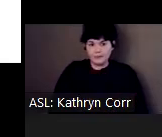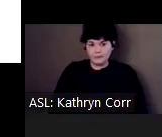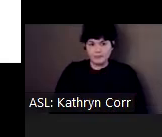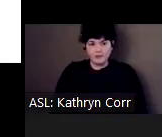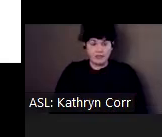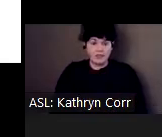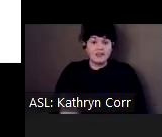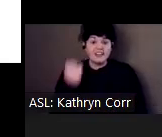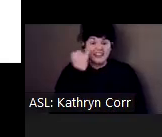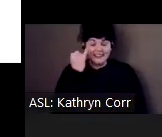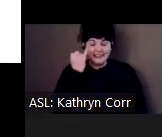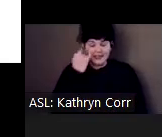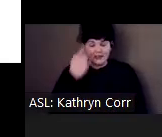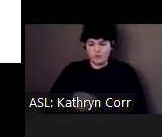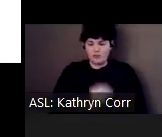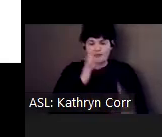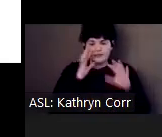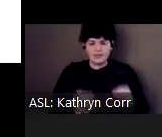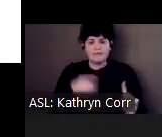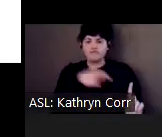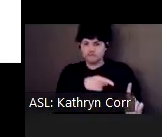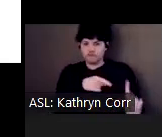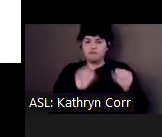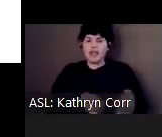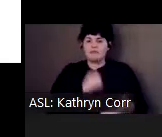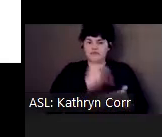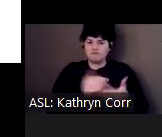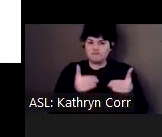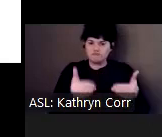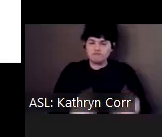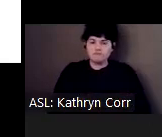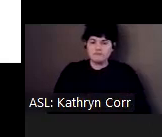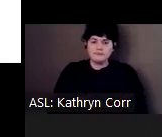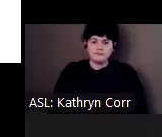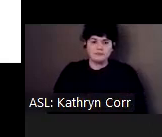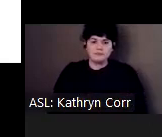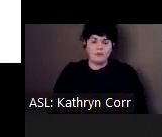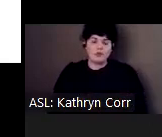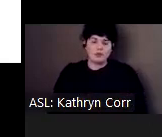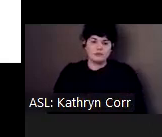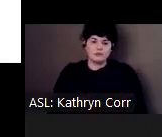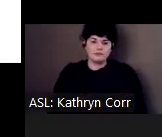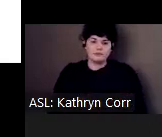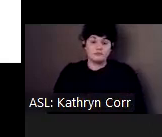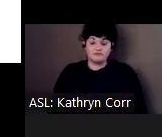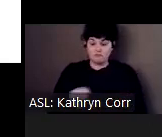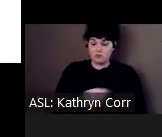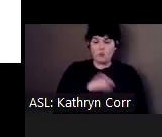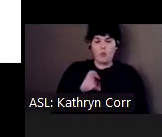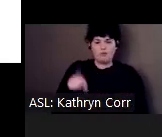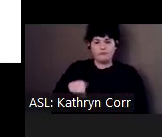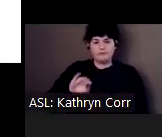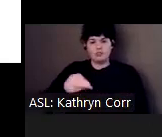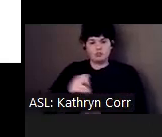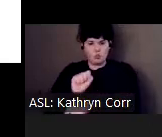If we determine that somebody is eligible working with Michigan Works, we or they will contact them.